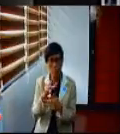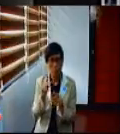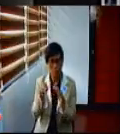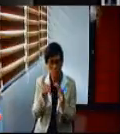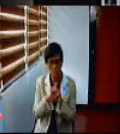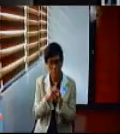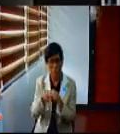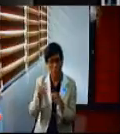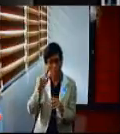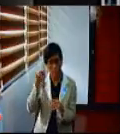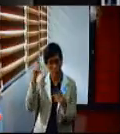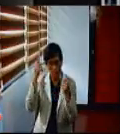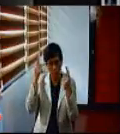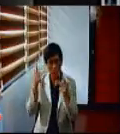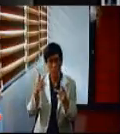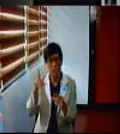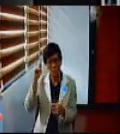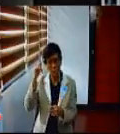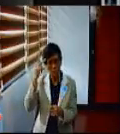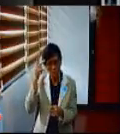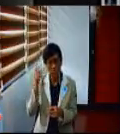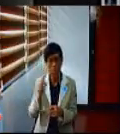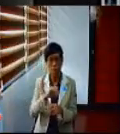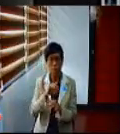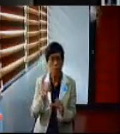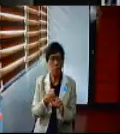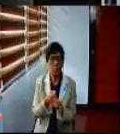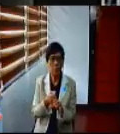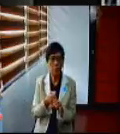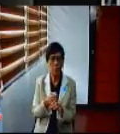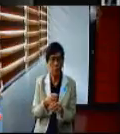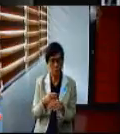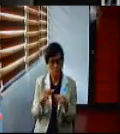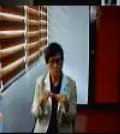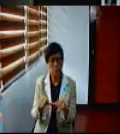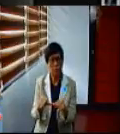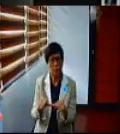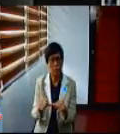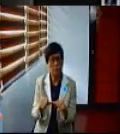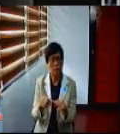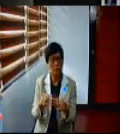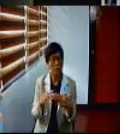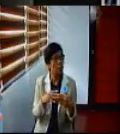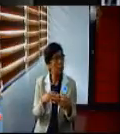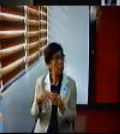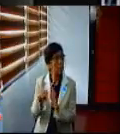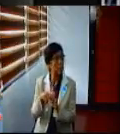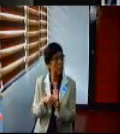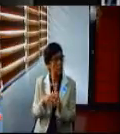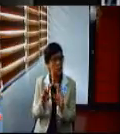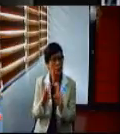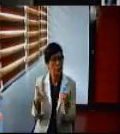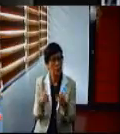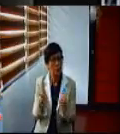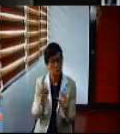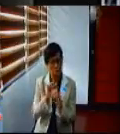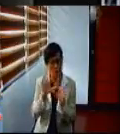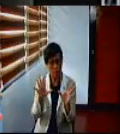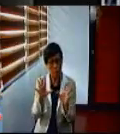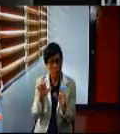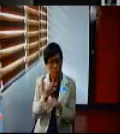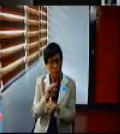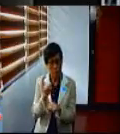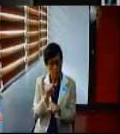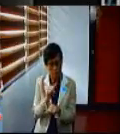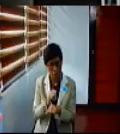through joint ventures and so on. And here, the Guiding Principles, it's very, very clear that the state as an economic actor